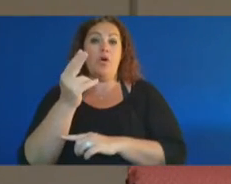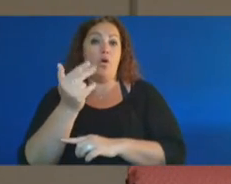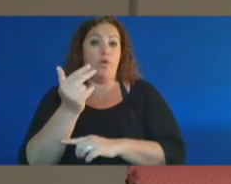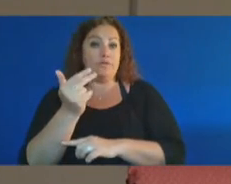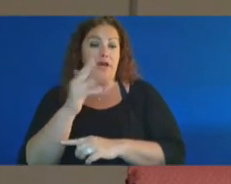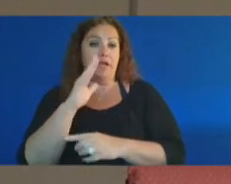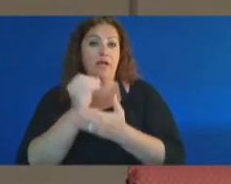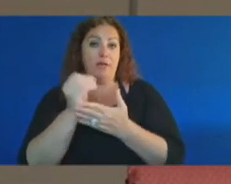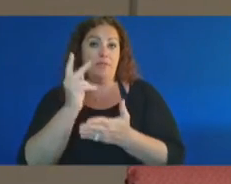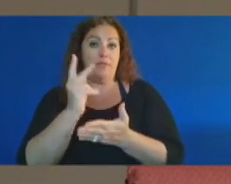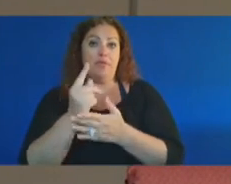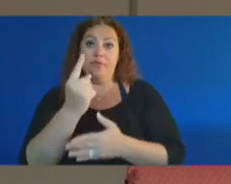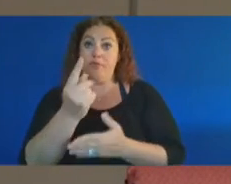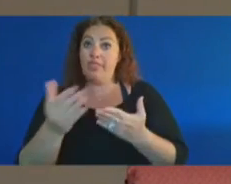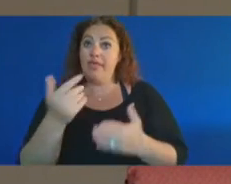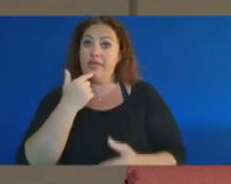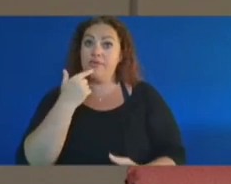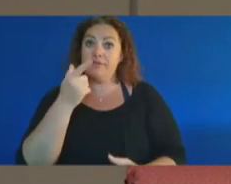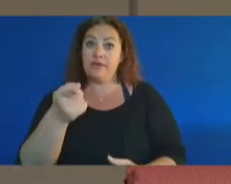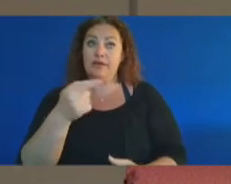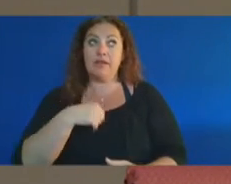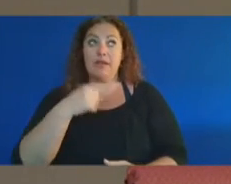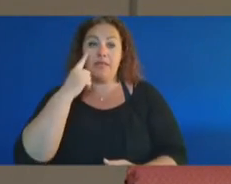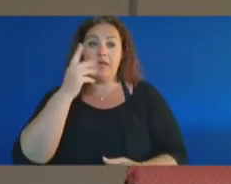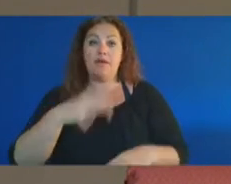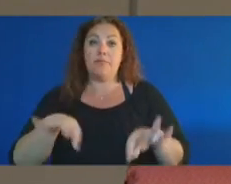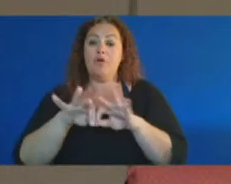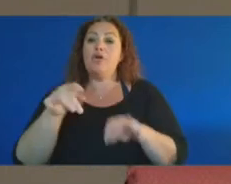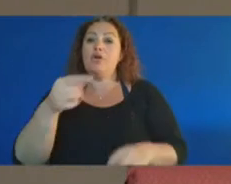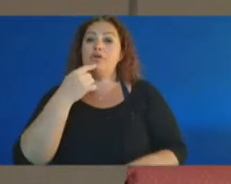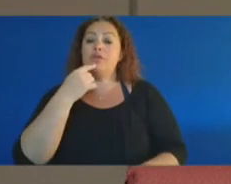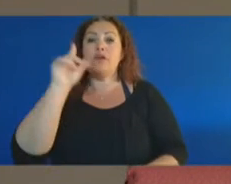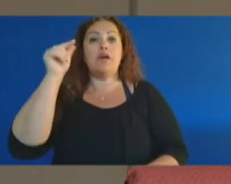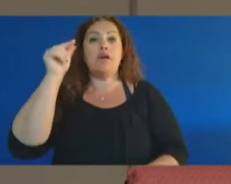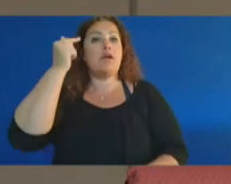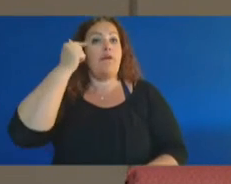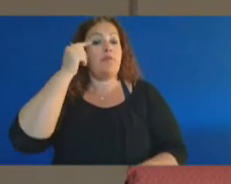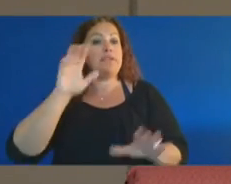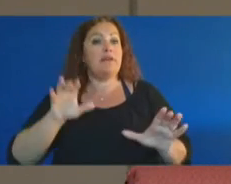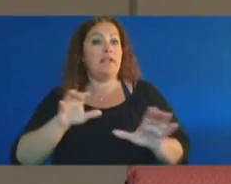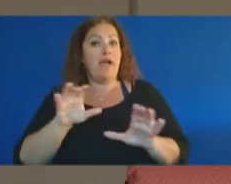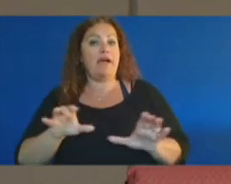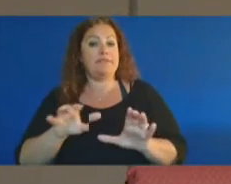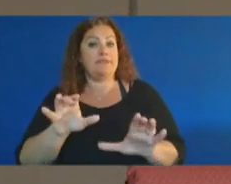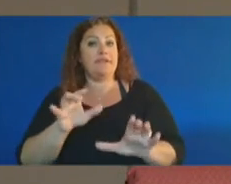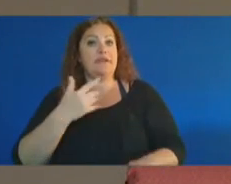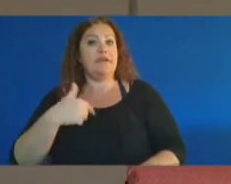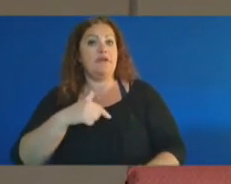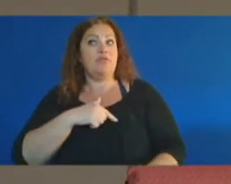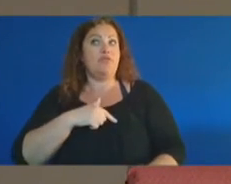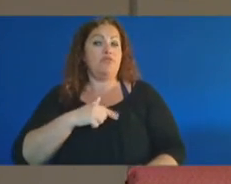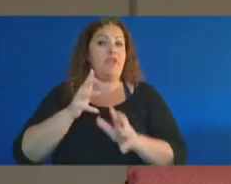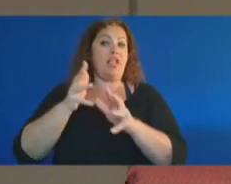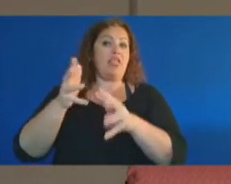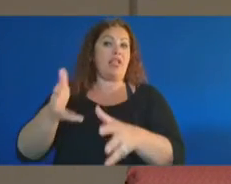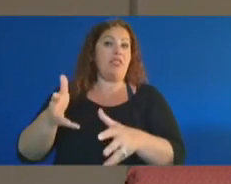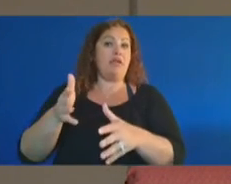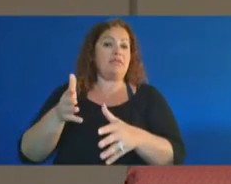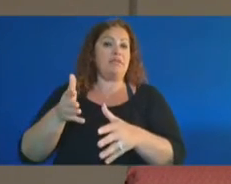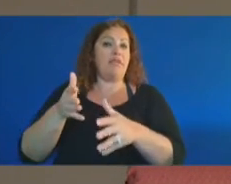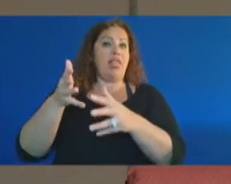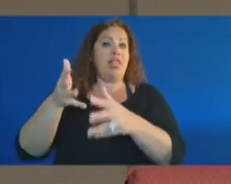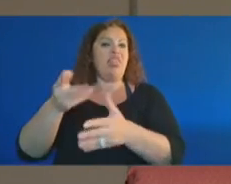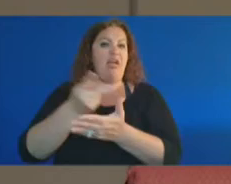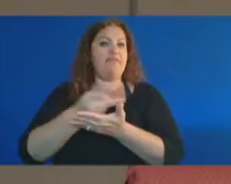the things you said and I thought was so important you said by governmental action um we neglected and left to fail